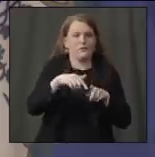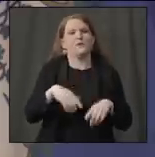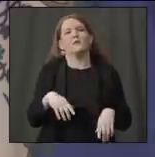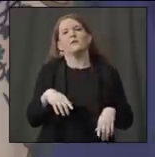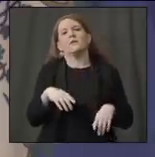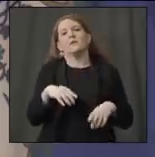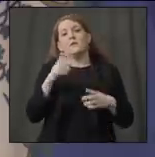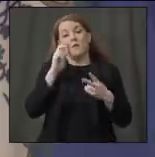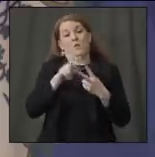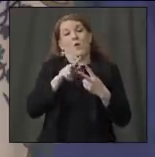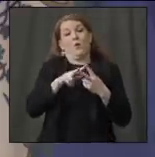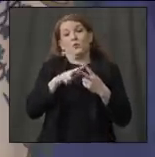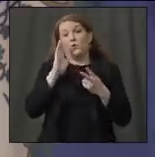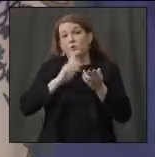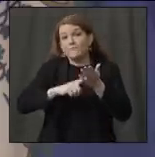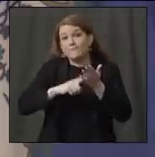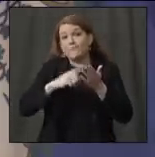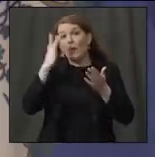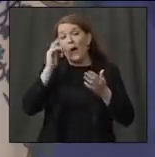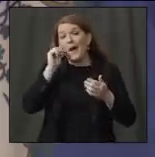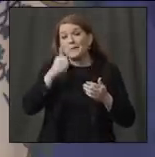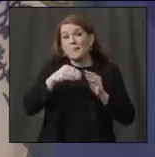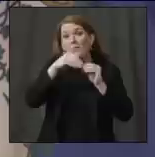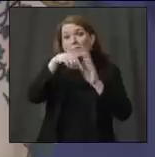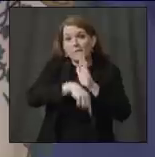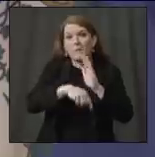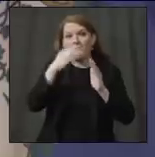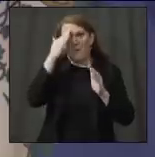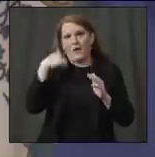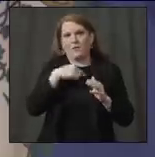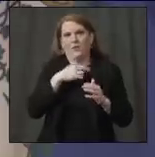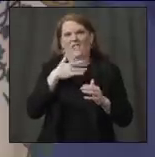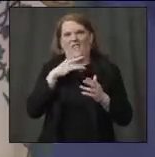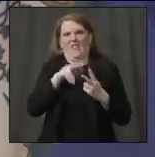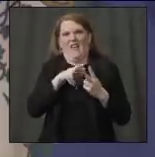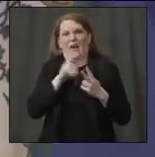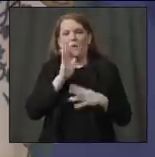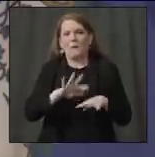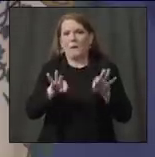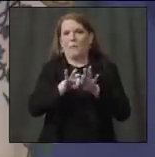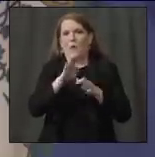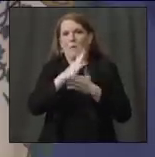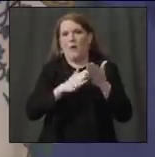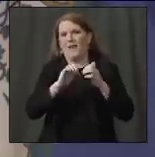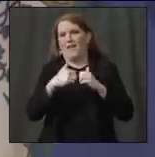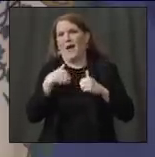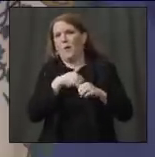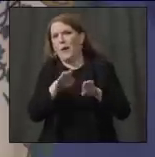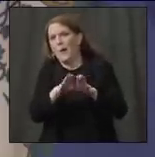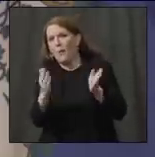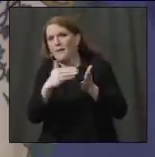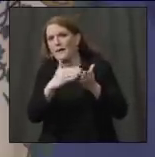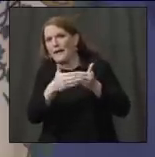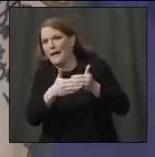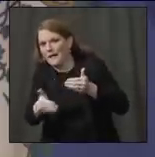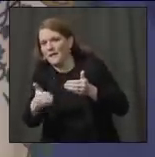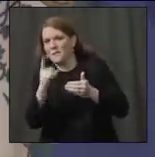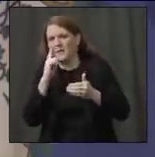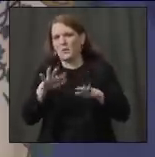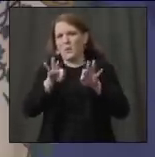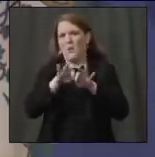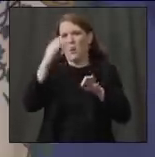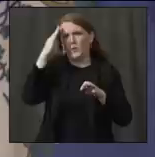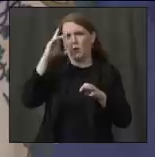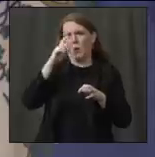infected and who they were in contact with. Later in the week, then we're going to have our Reopen Connecticut team,